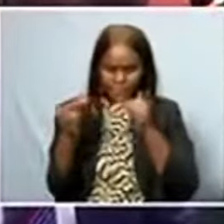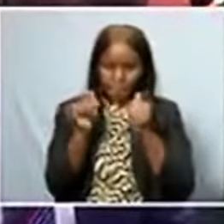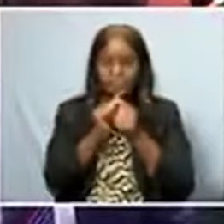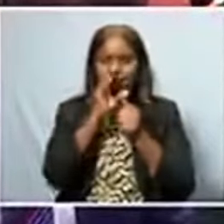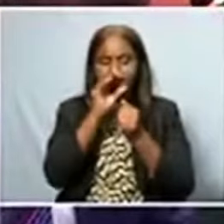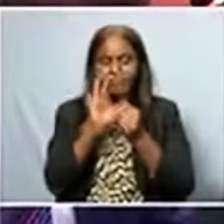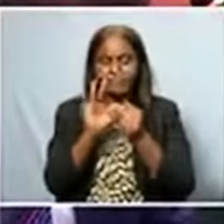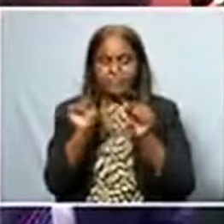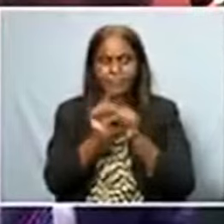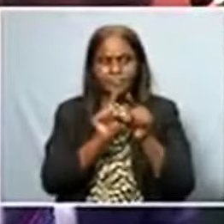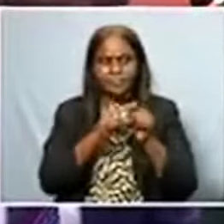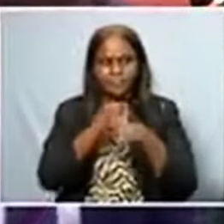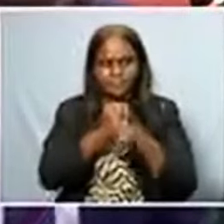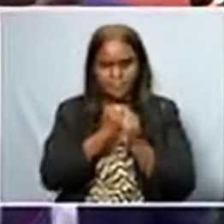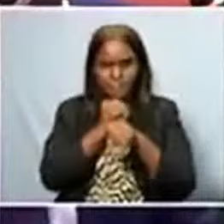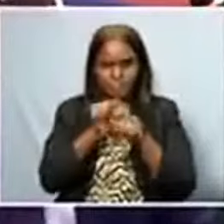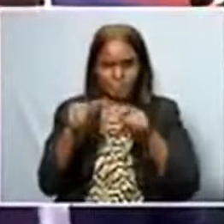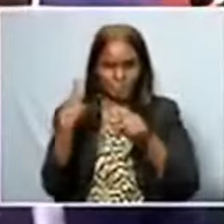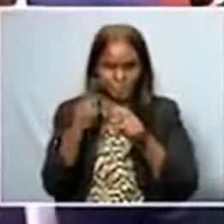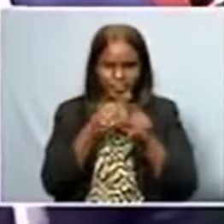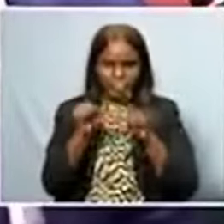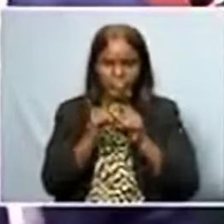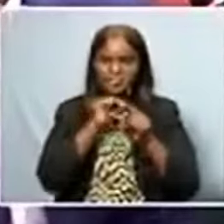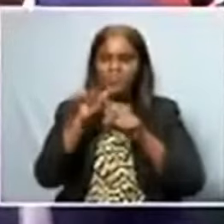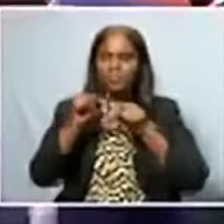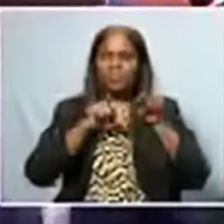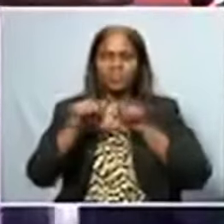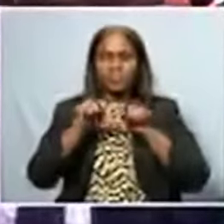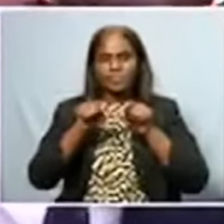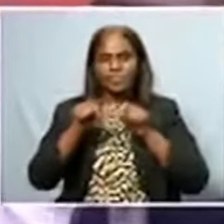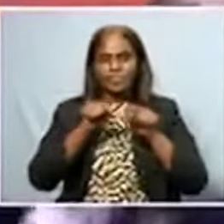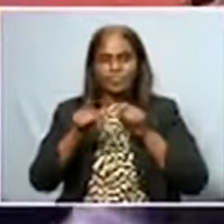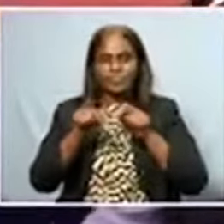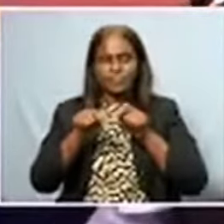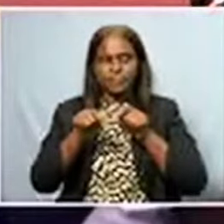officers and making the House ungovernable.